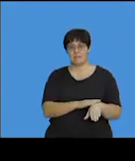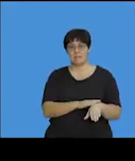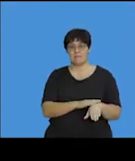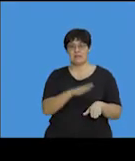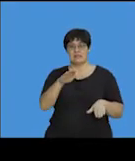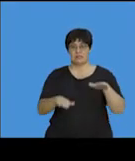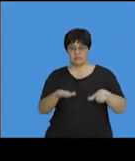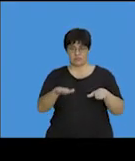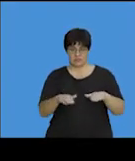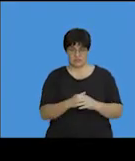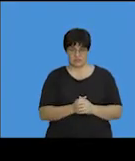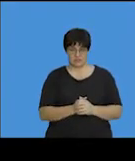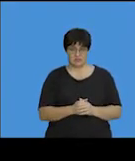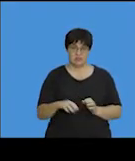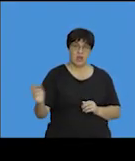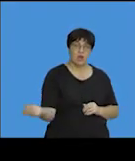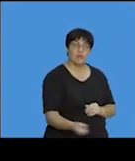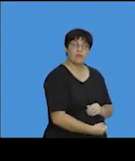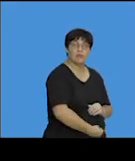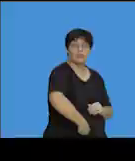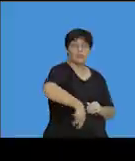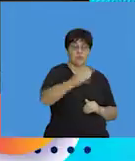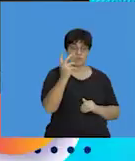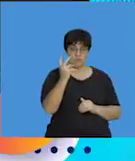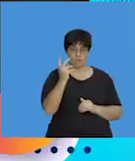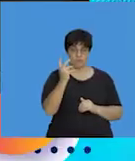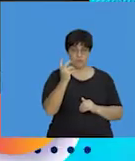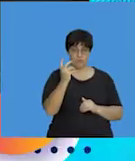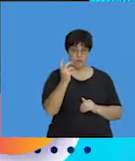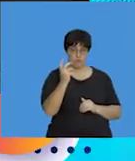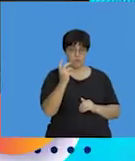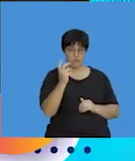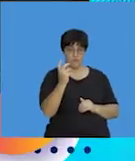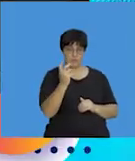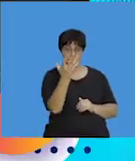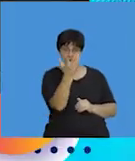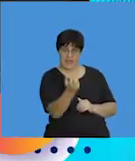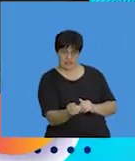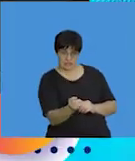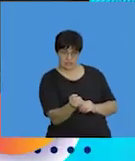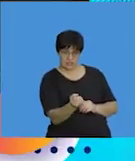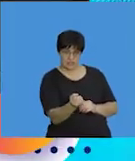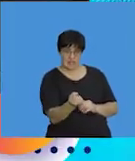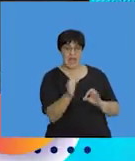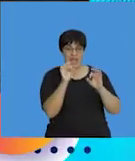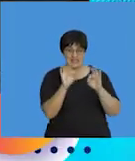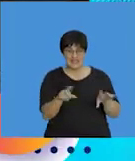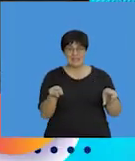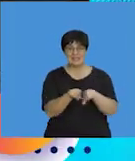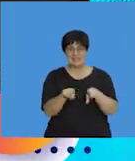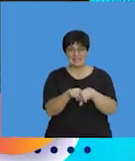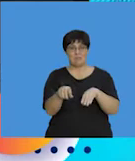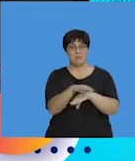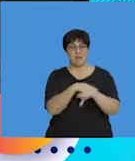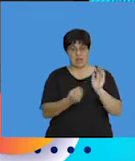remember something called time symmetry. When I throw an object up in the air, if I catch